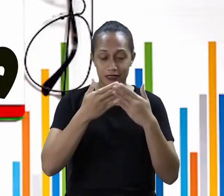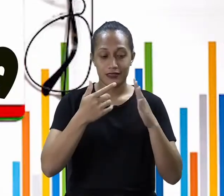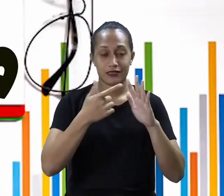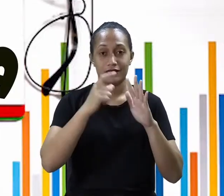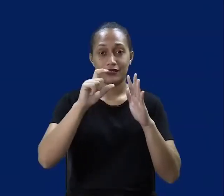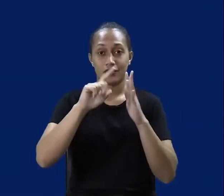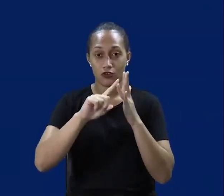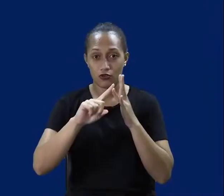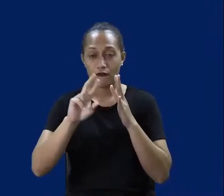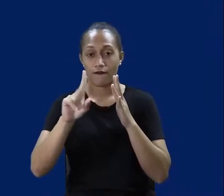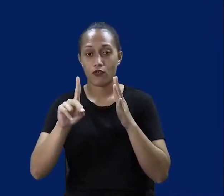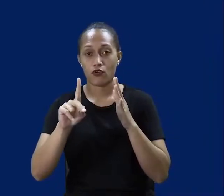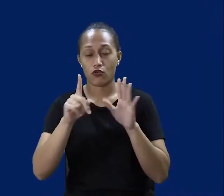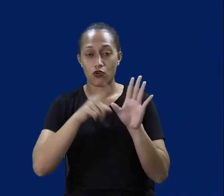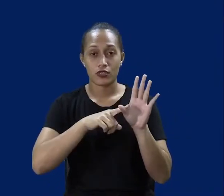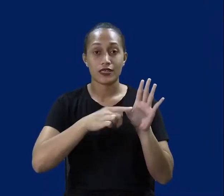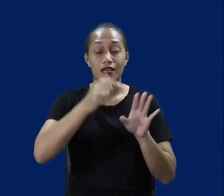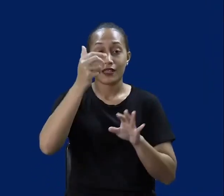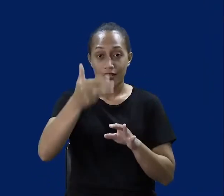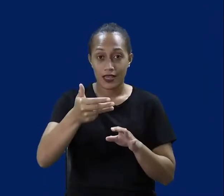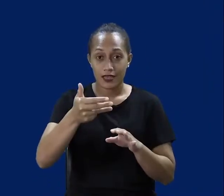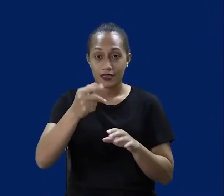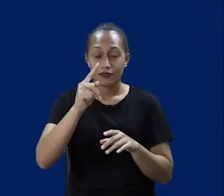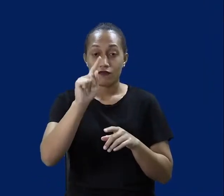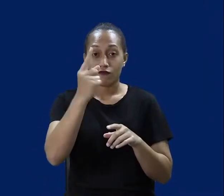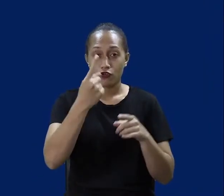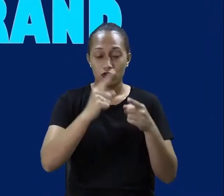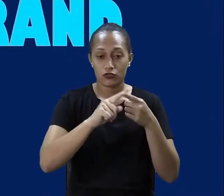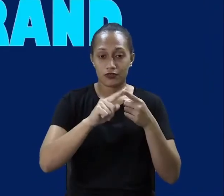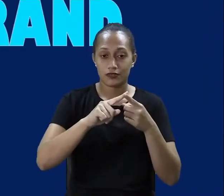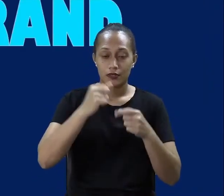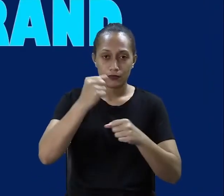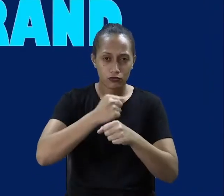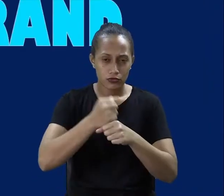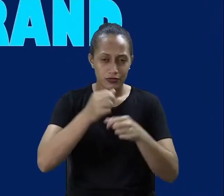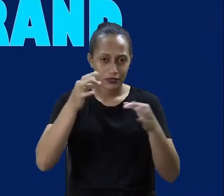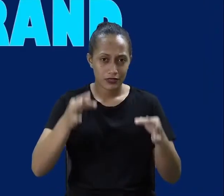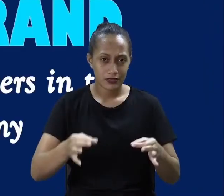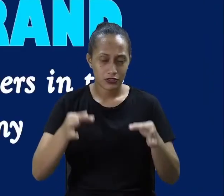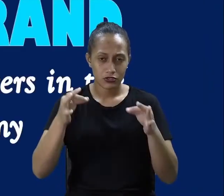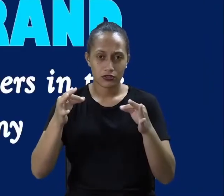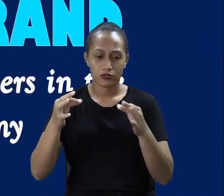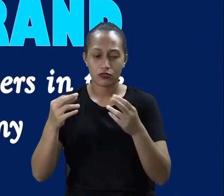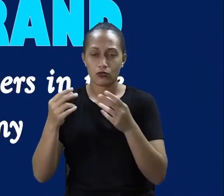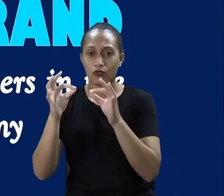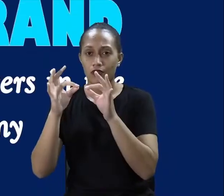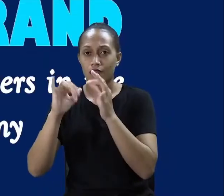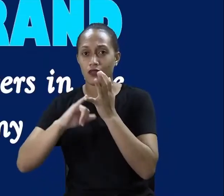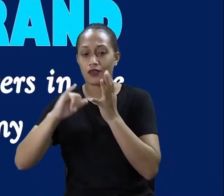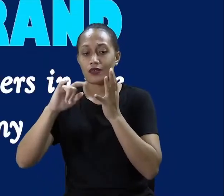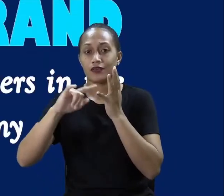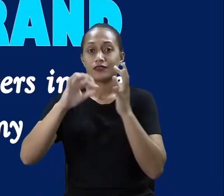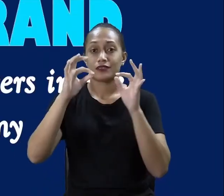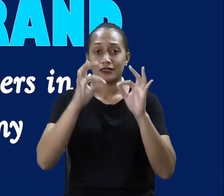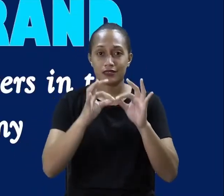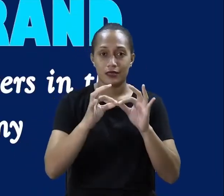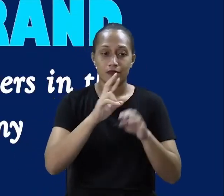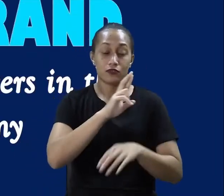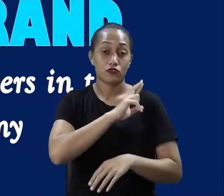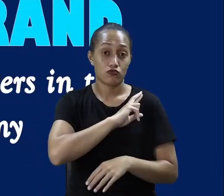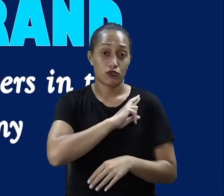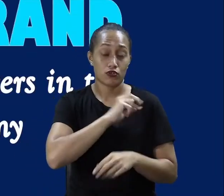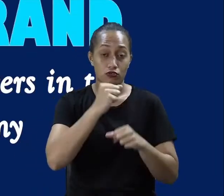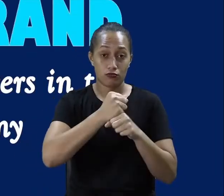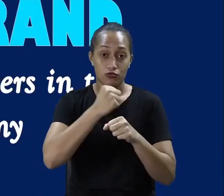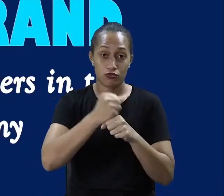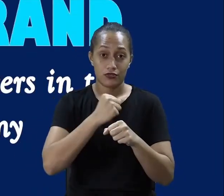Economics 409. The strand is the producer's decision, with the substrand is the role of producers in